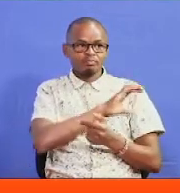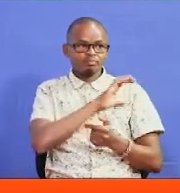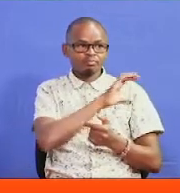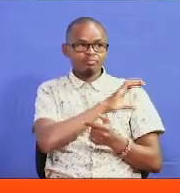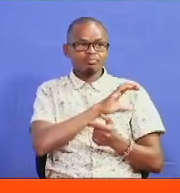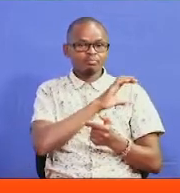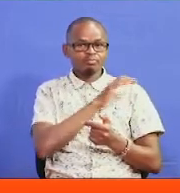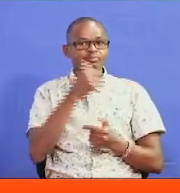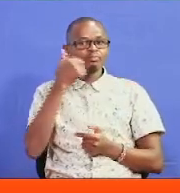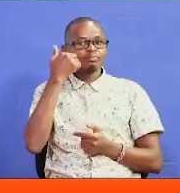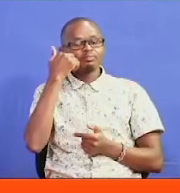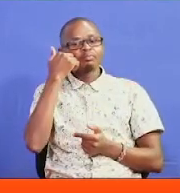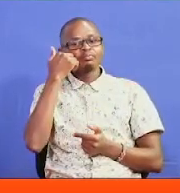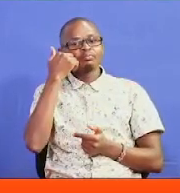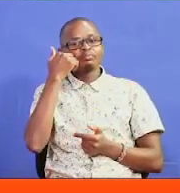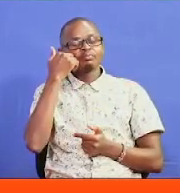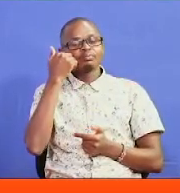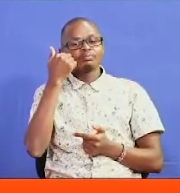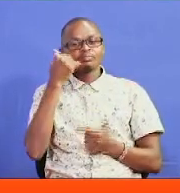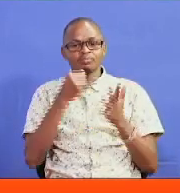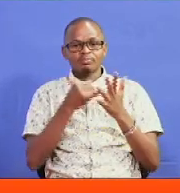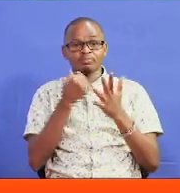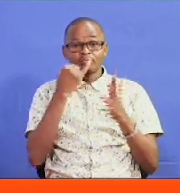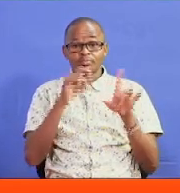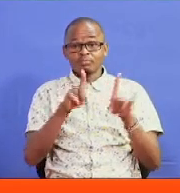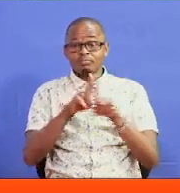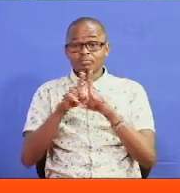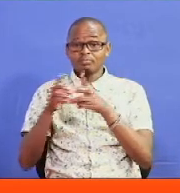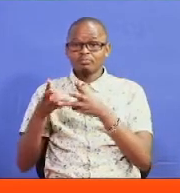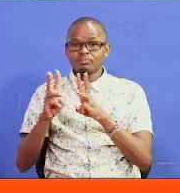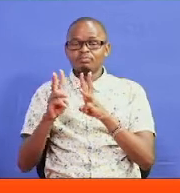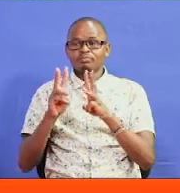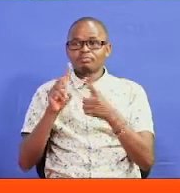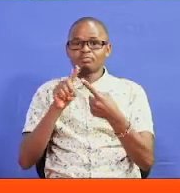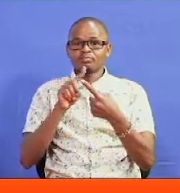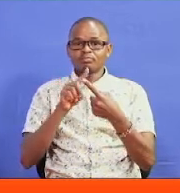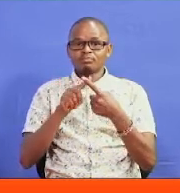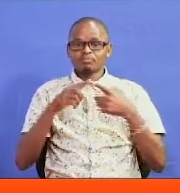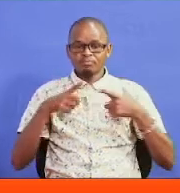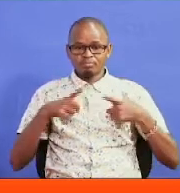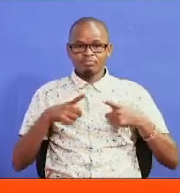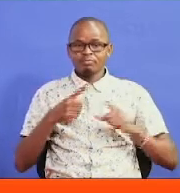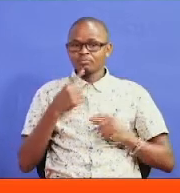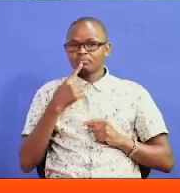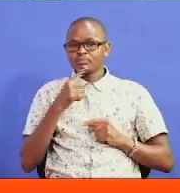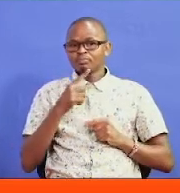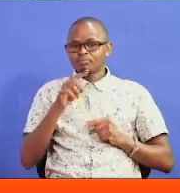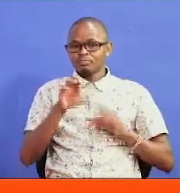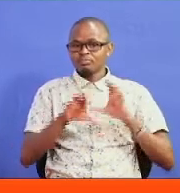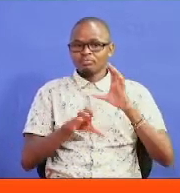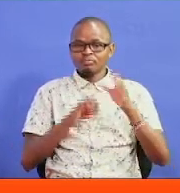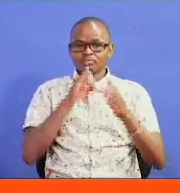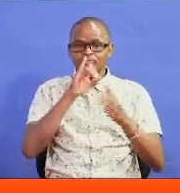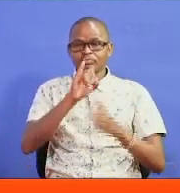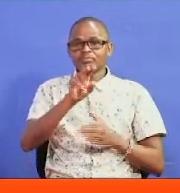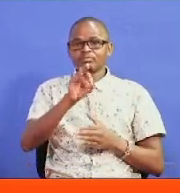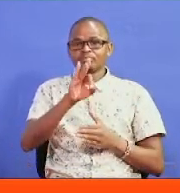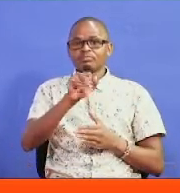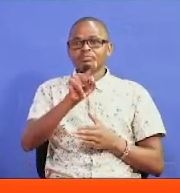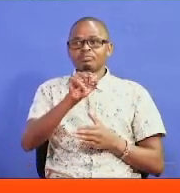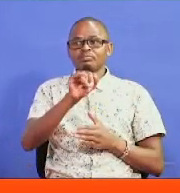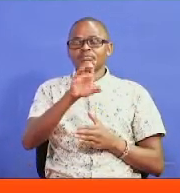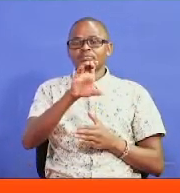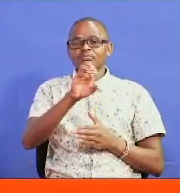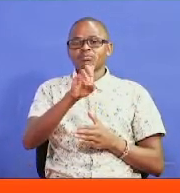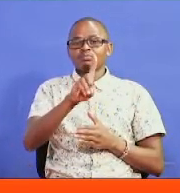that particular disease. It's the same way as to, let's say, when an animal is infected with a